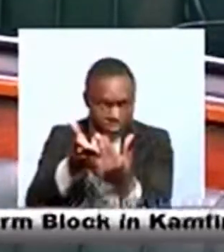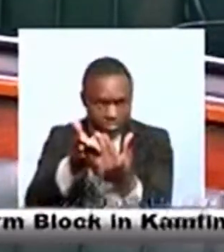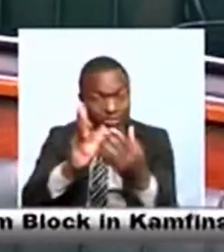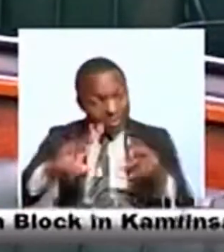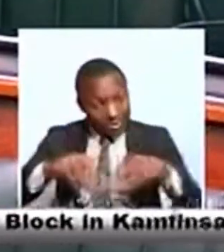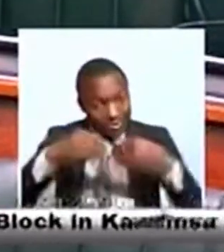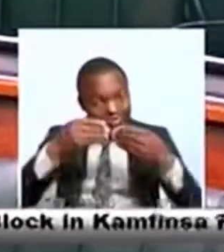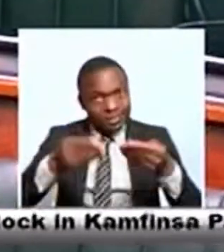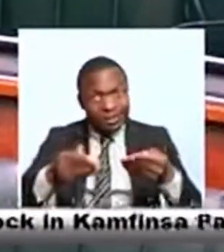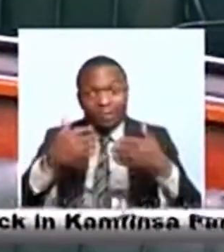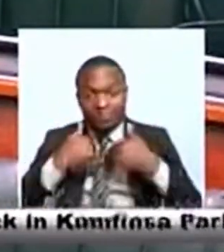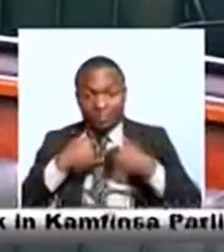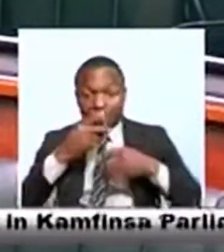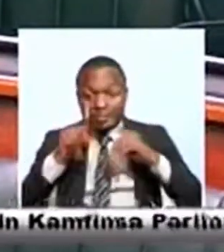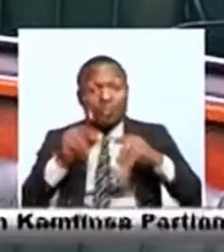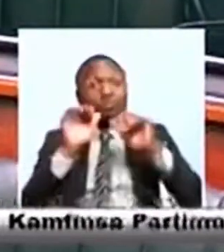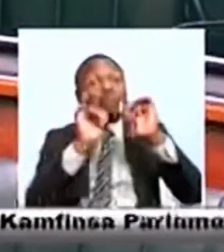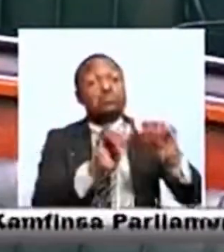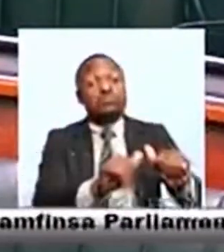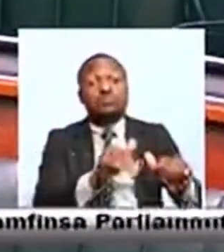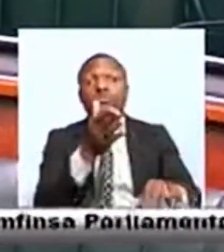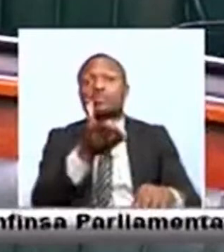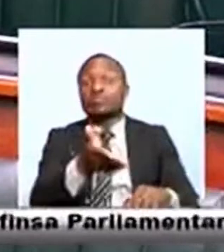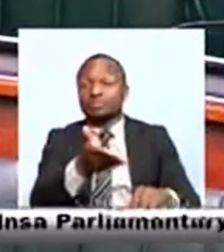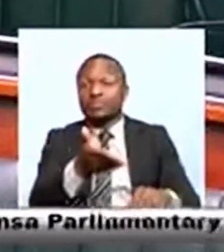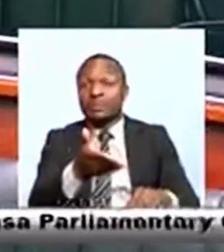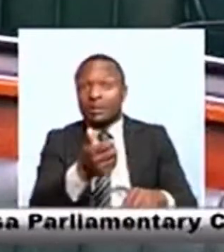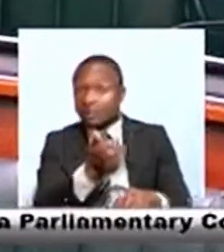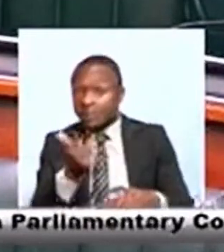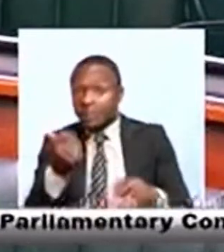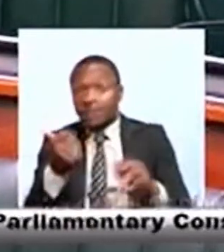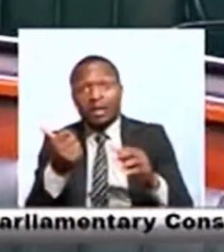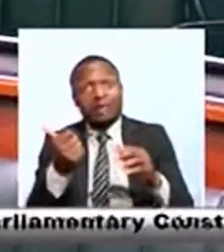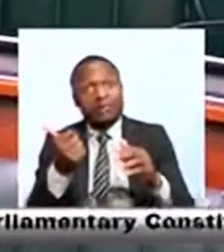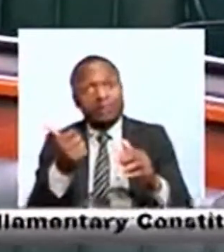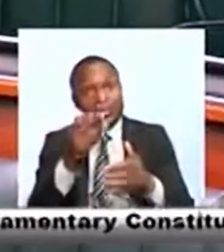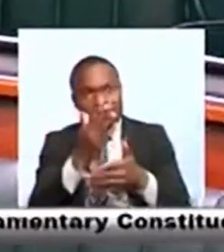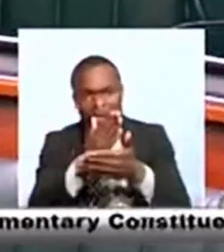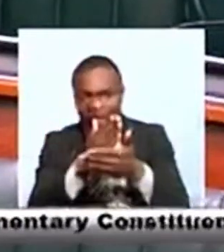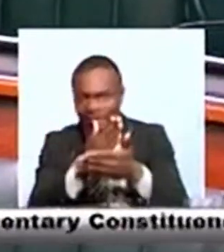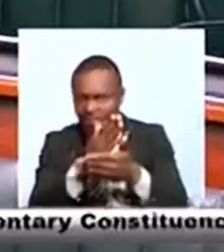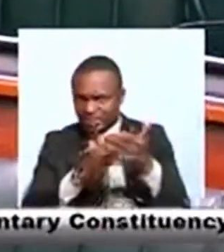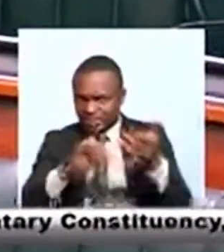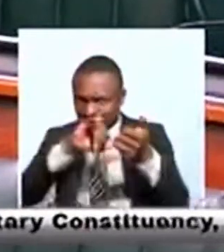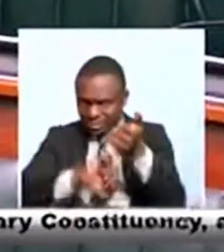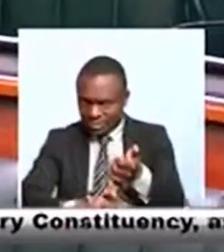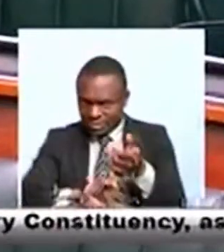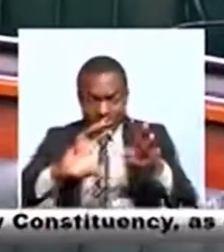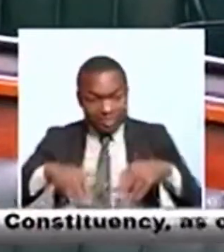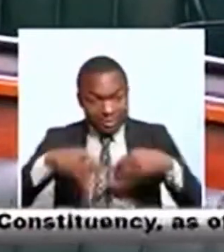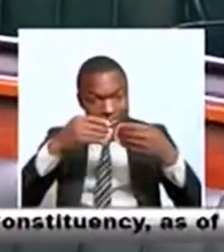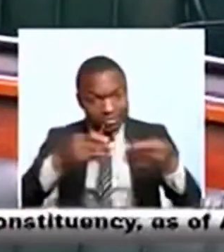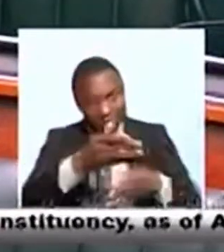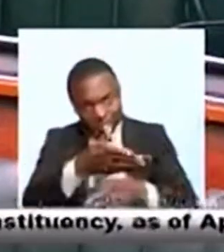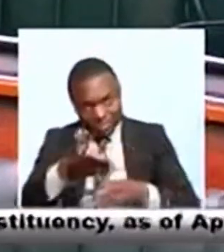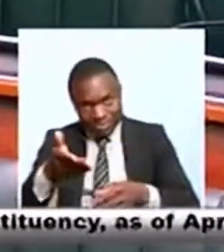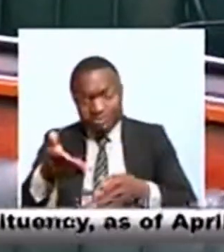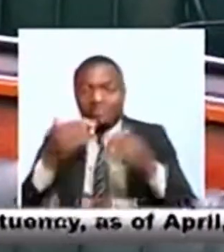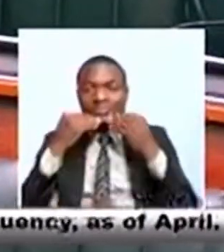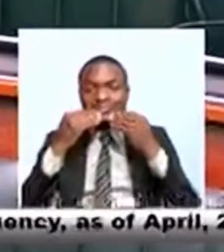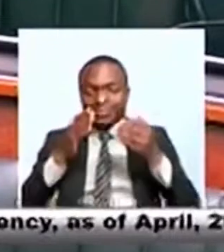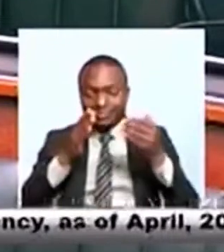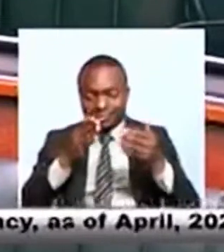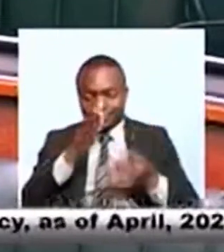fact that we have people that have settled and we have other social amenities that are currently being provided? Madam Speaker, I thank